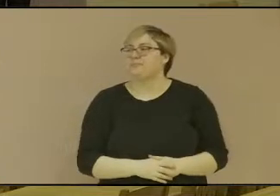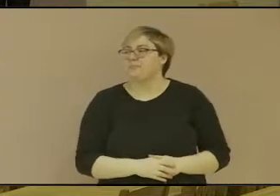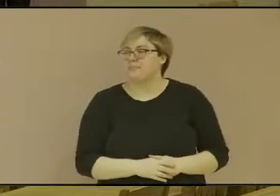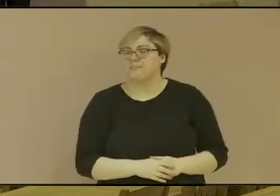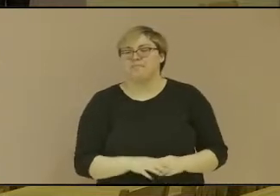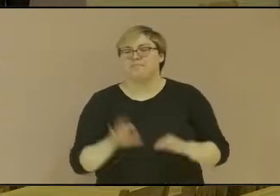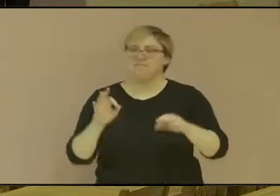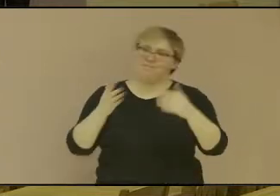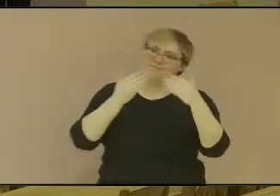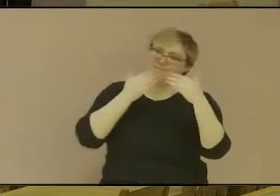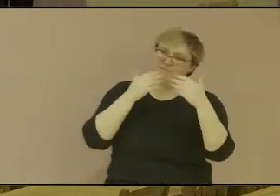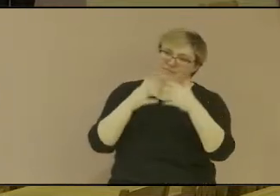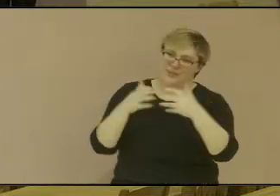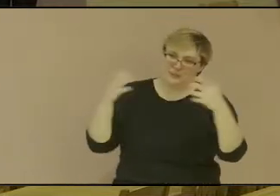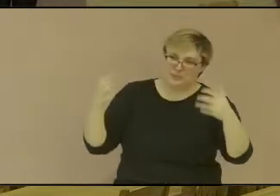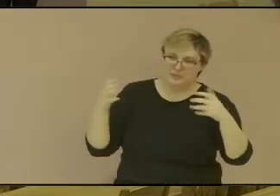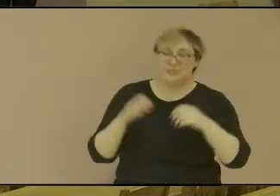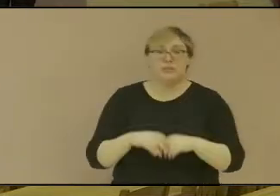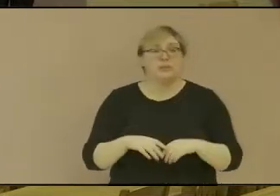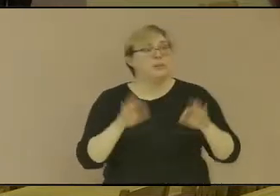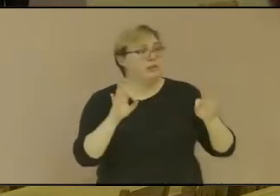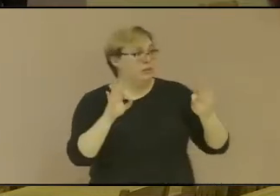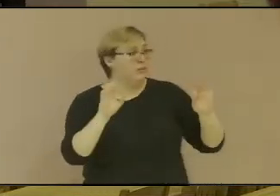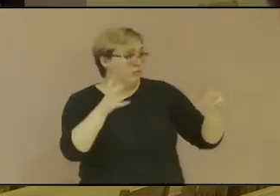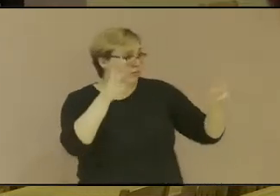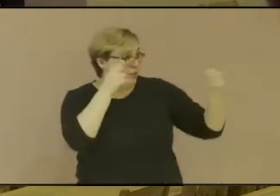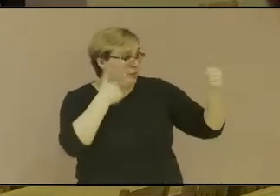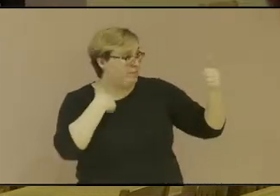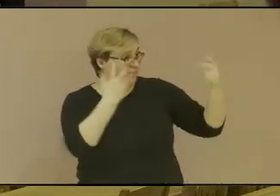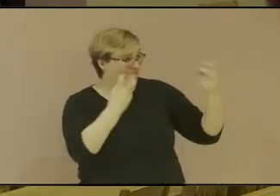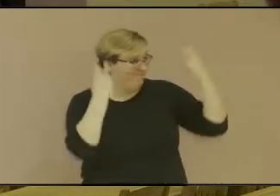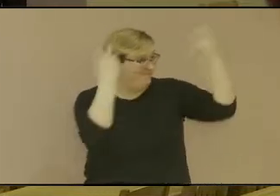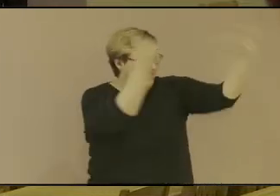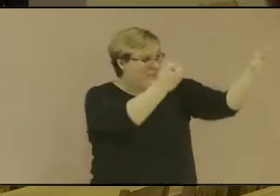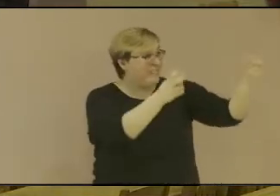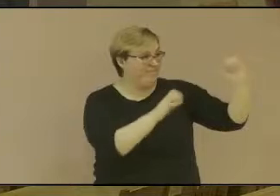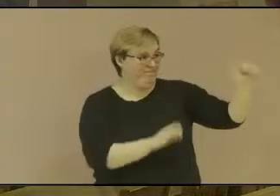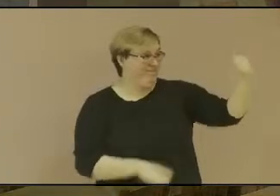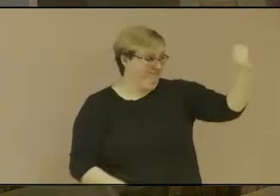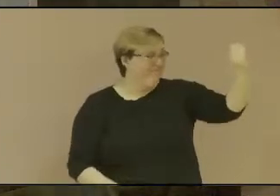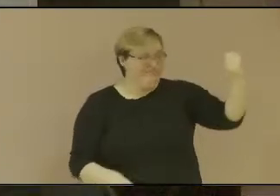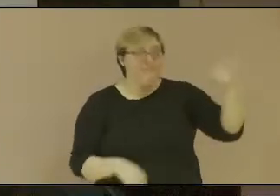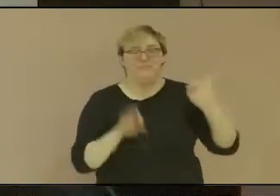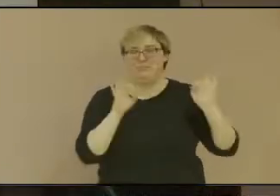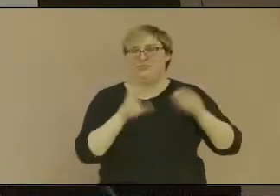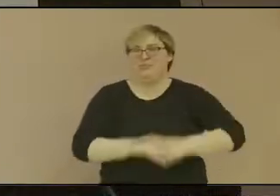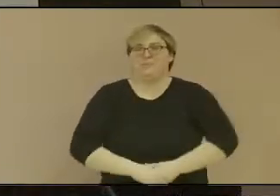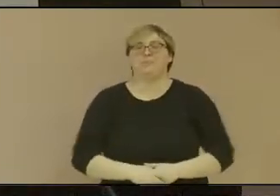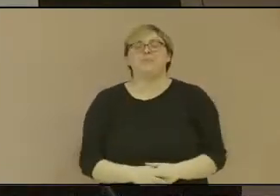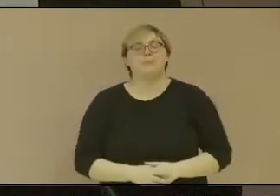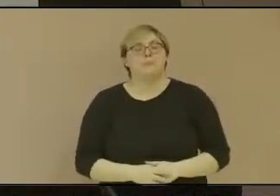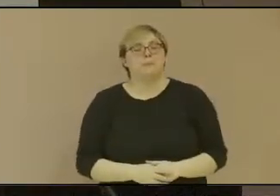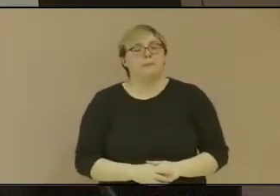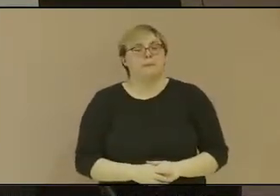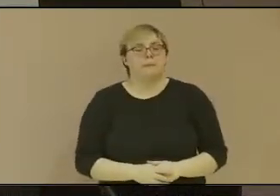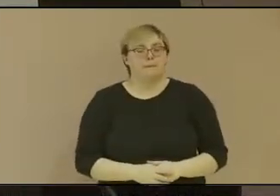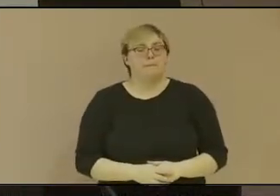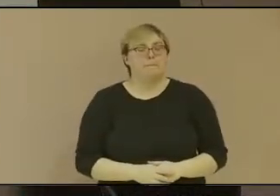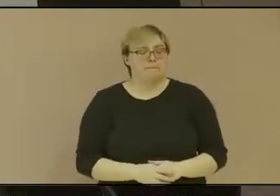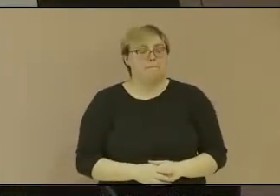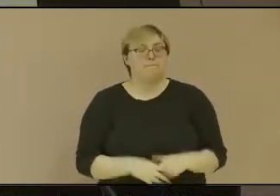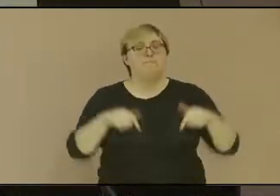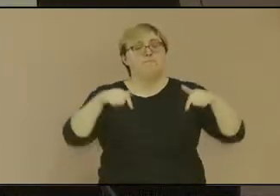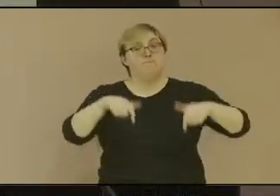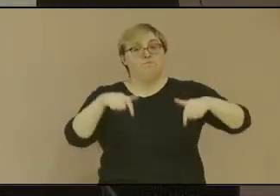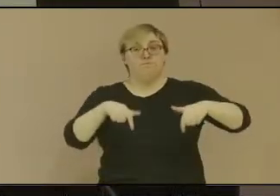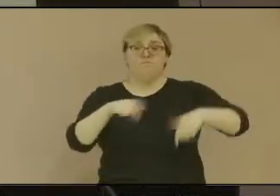Thank you so much, Dorota. Can everyone in the back hear me? Fantastic. Change is happening at King's,